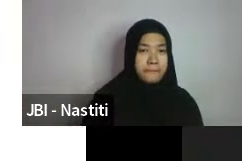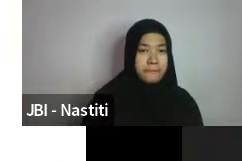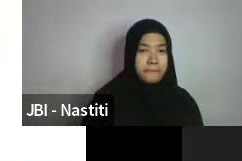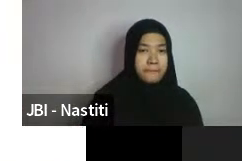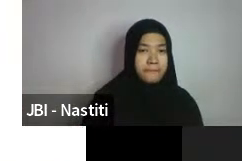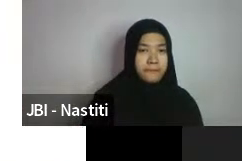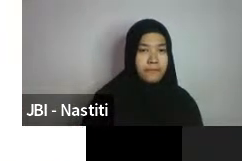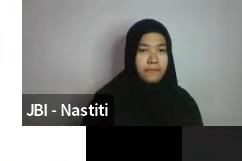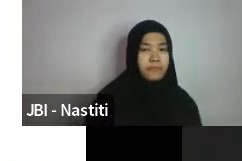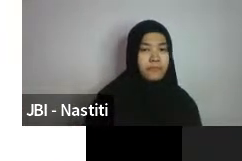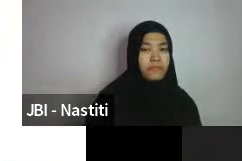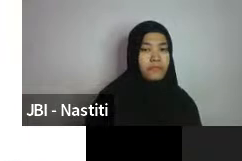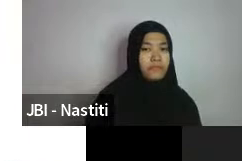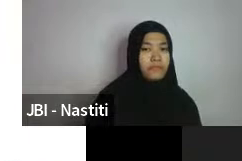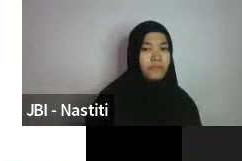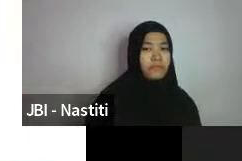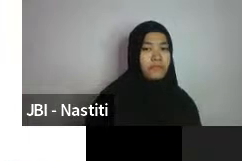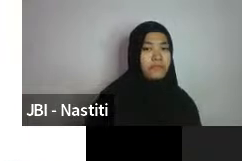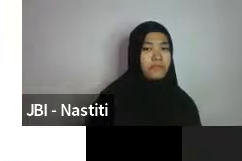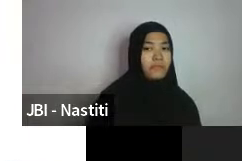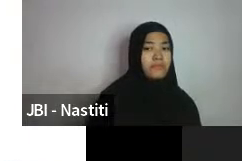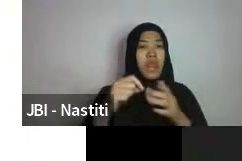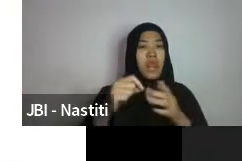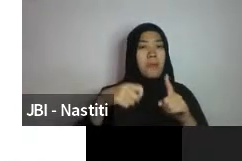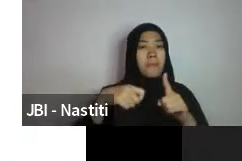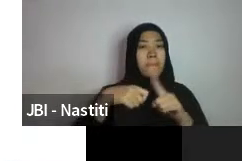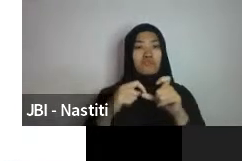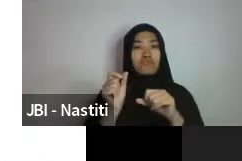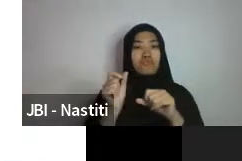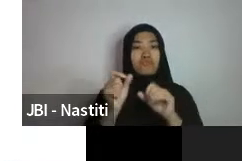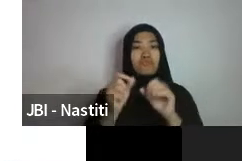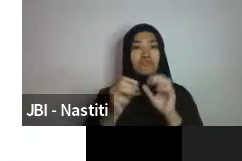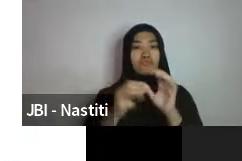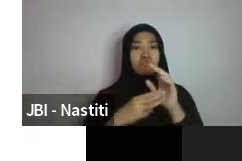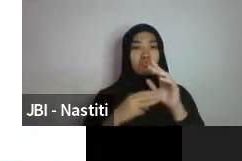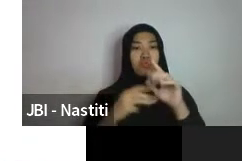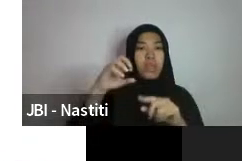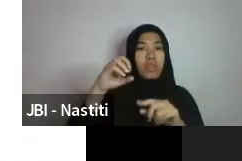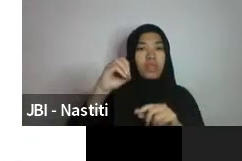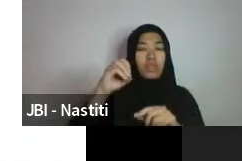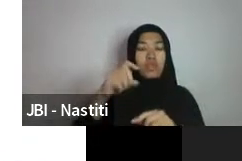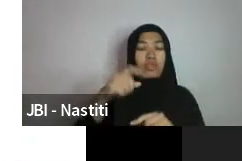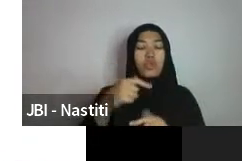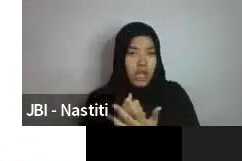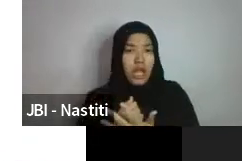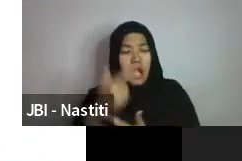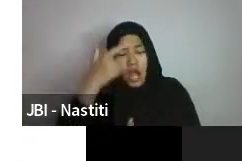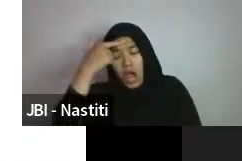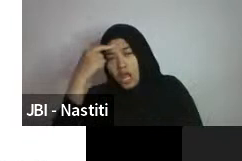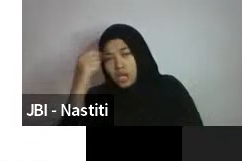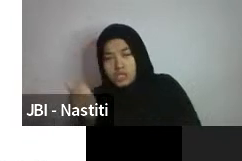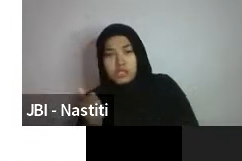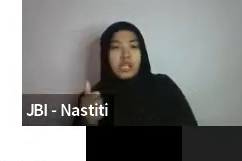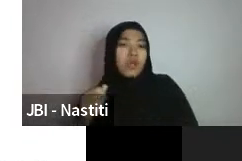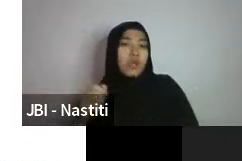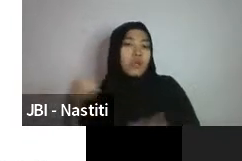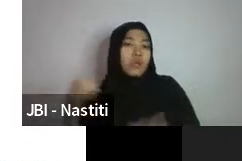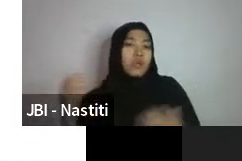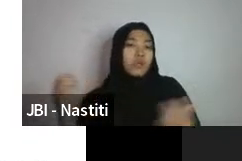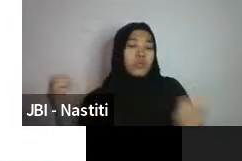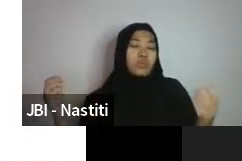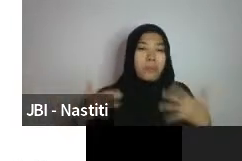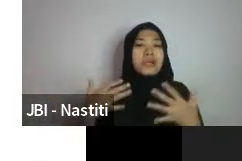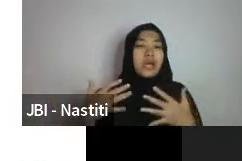Kusumanto, a very powerful person, was the chair of psychiatry at the University of Indonesia, the director of the Directorate of Mental